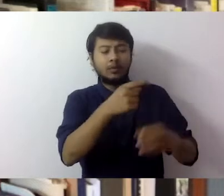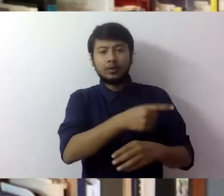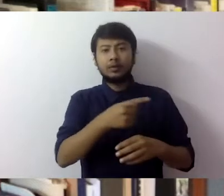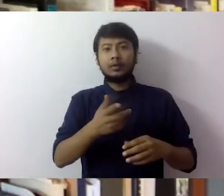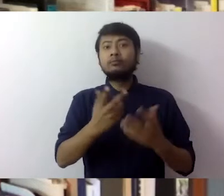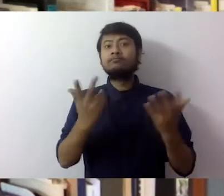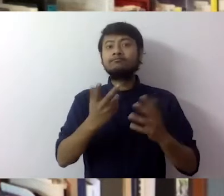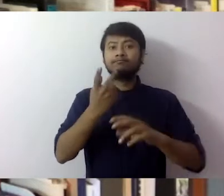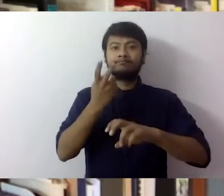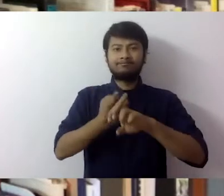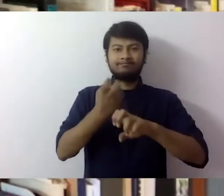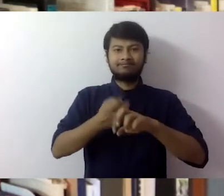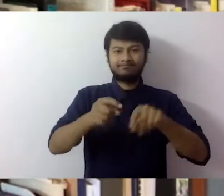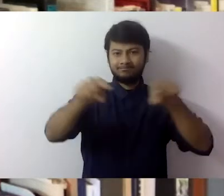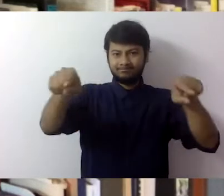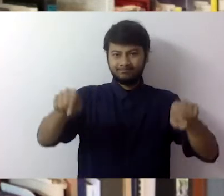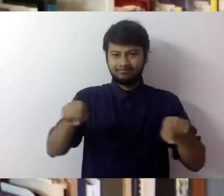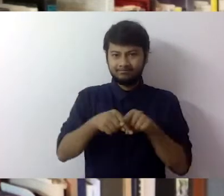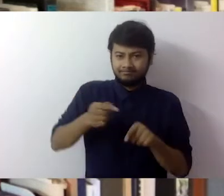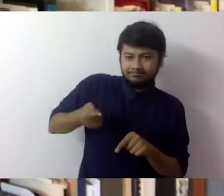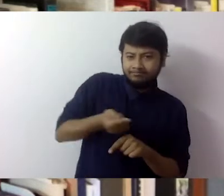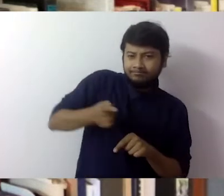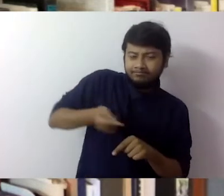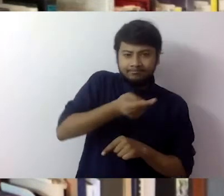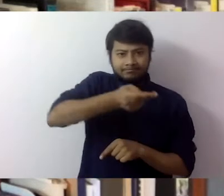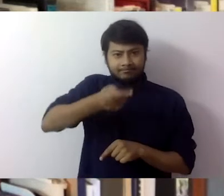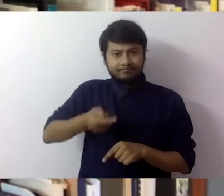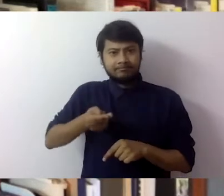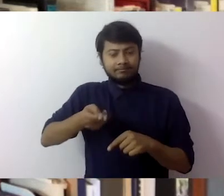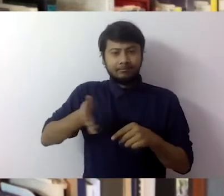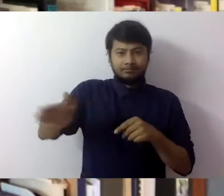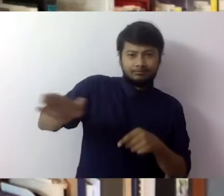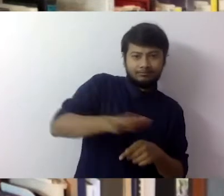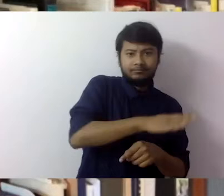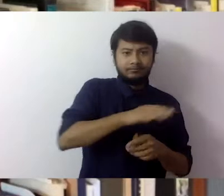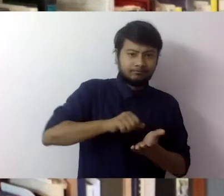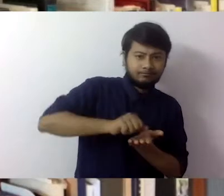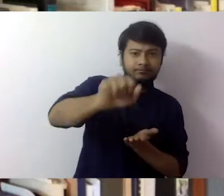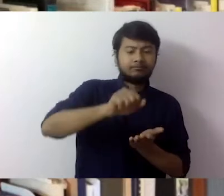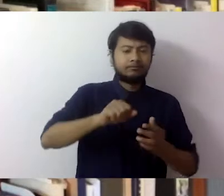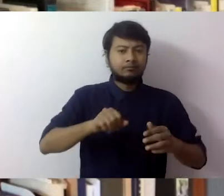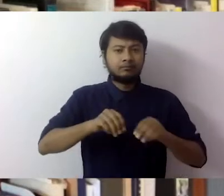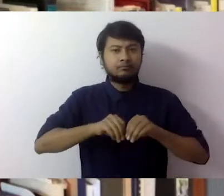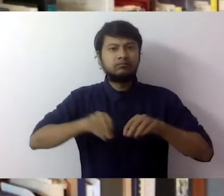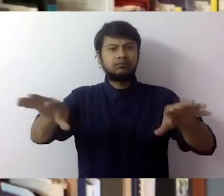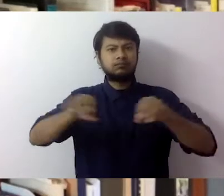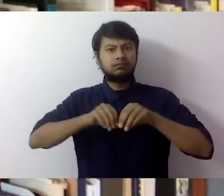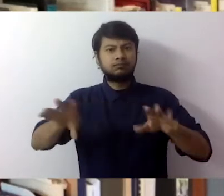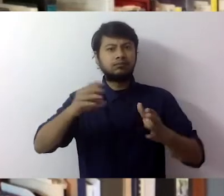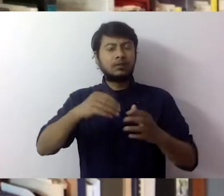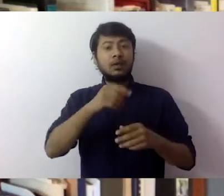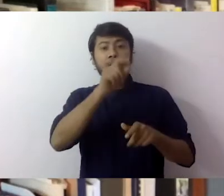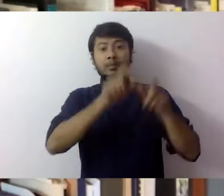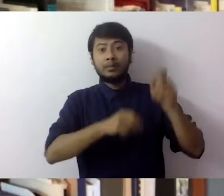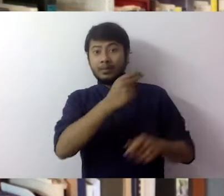thriving lithography industry, and the artists and printmakers there were rapidly innovating, not only in terms of imagery and style, but also